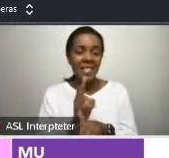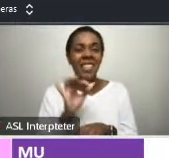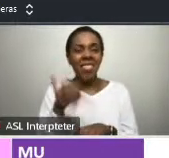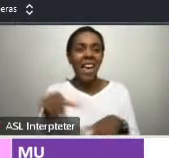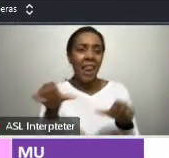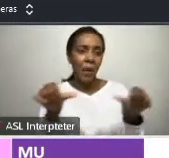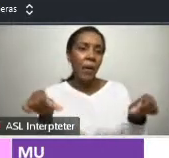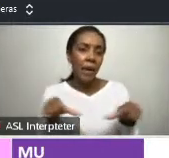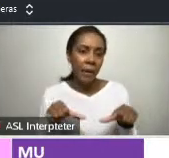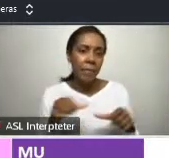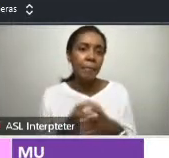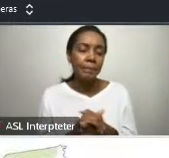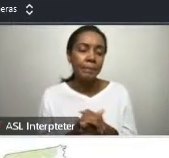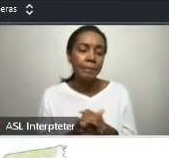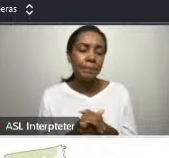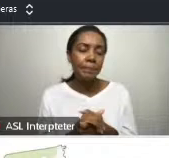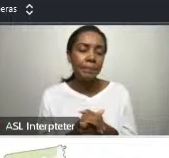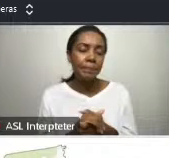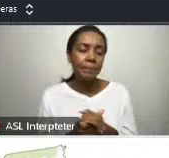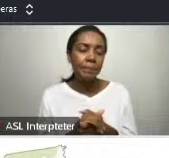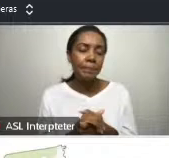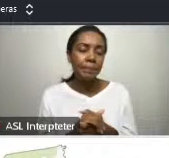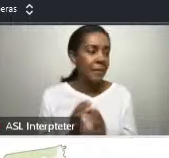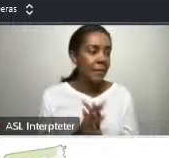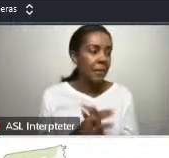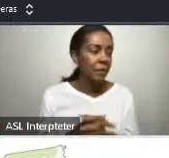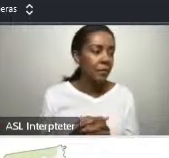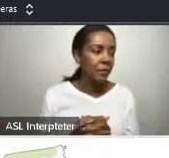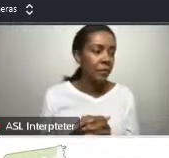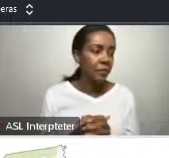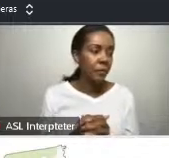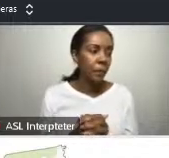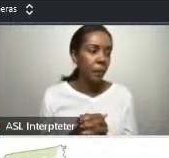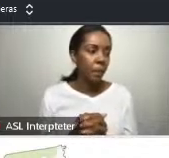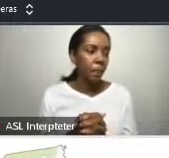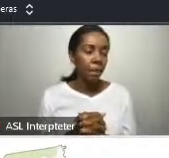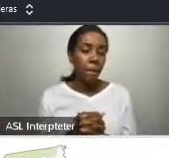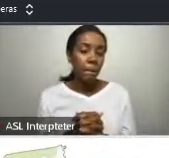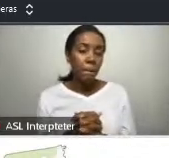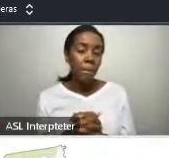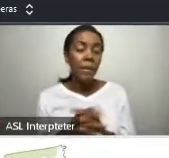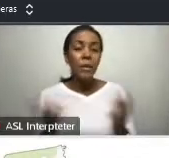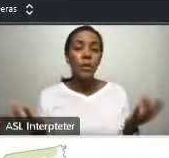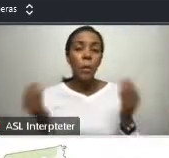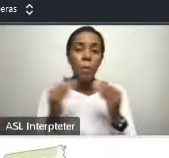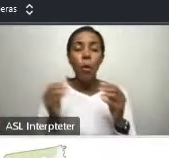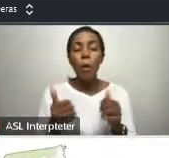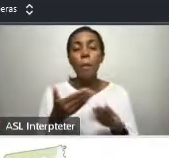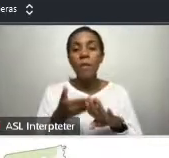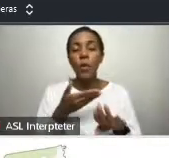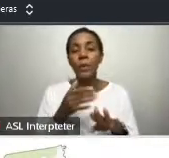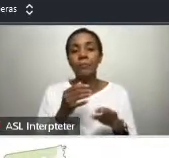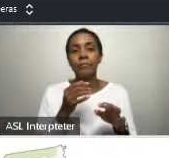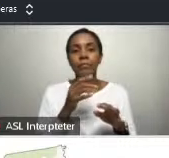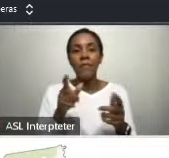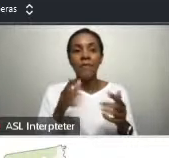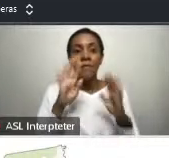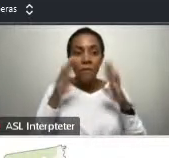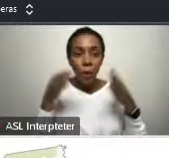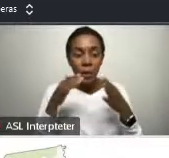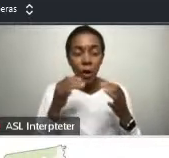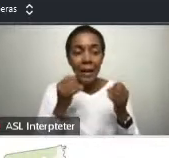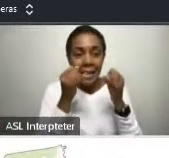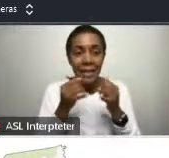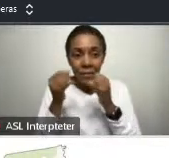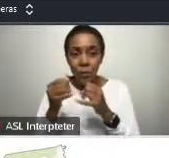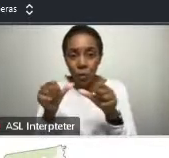areas. Let's go to the next slide. A couple more maps before we get into the individual areas. This